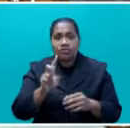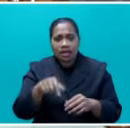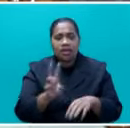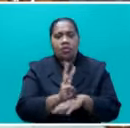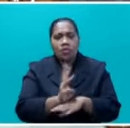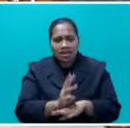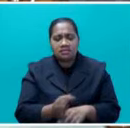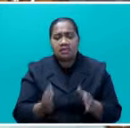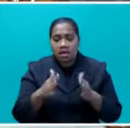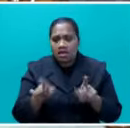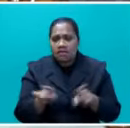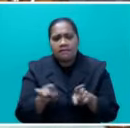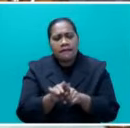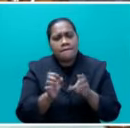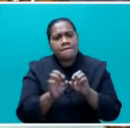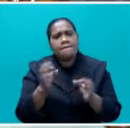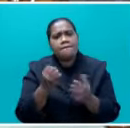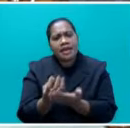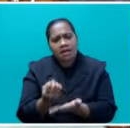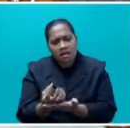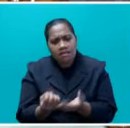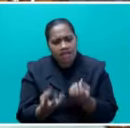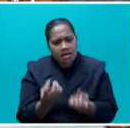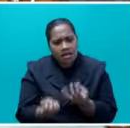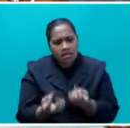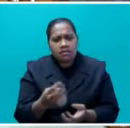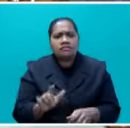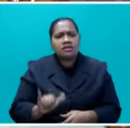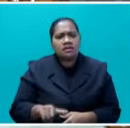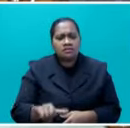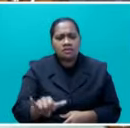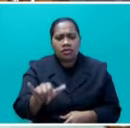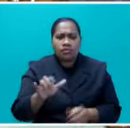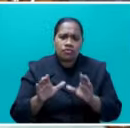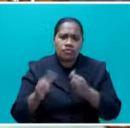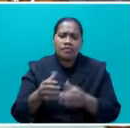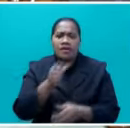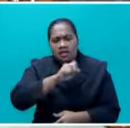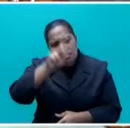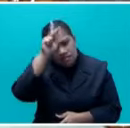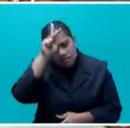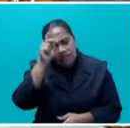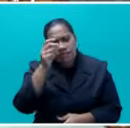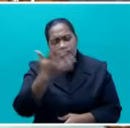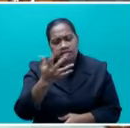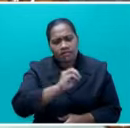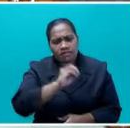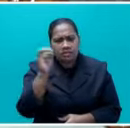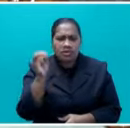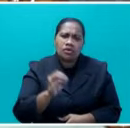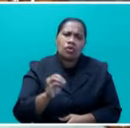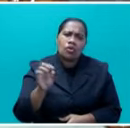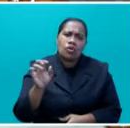Benga, 85% is covered. Vatulele, 100%. Yasawa Group, 80%. Kandavu, 15%. I'll come to Kandavu later.